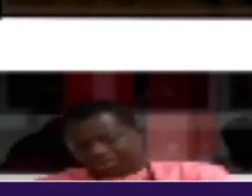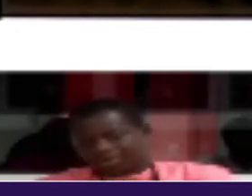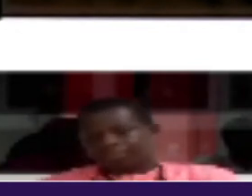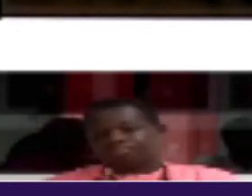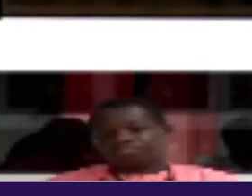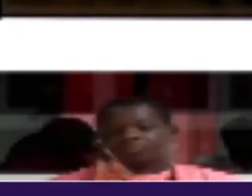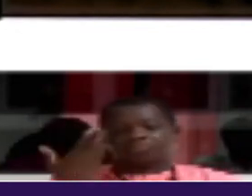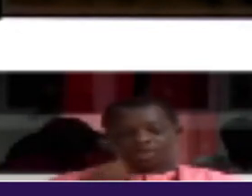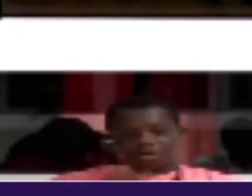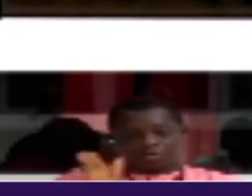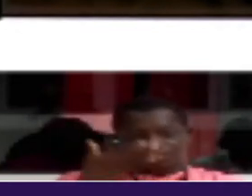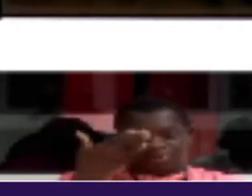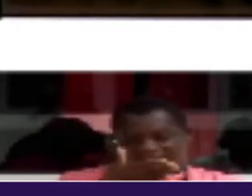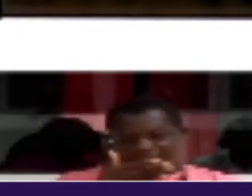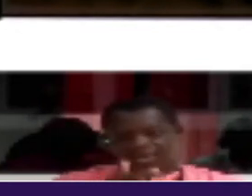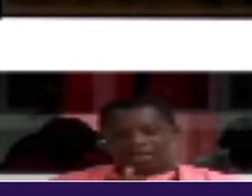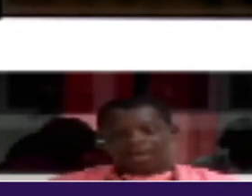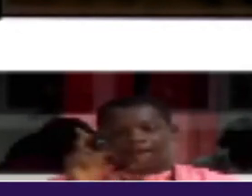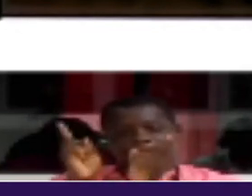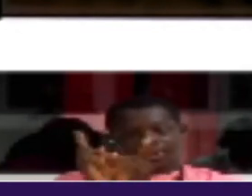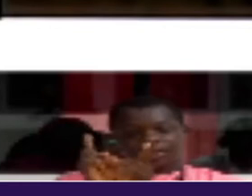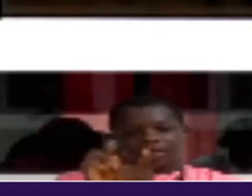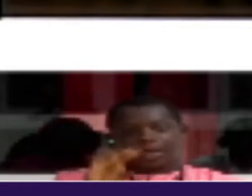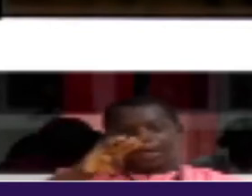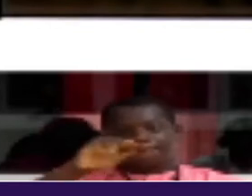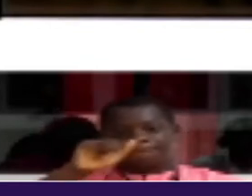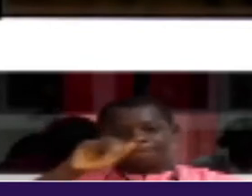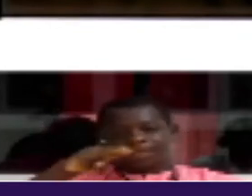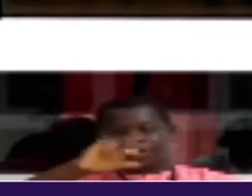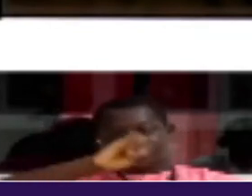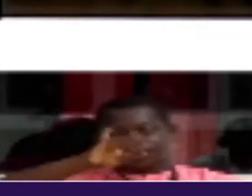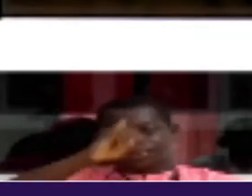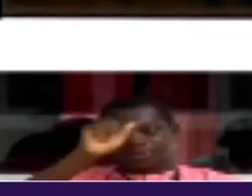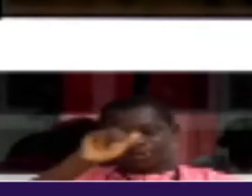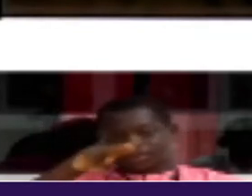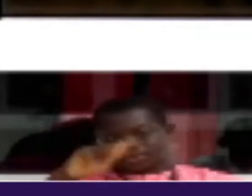So when I went there, I meet Manjang was sitting with Malik Jata.